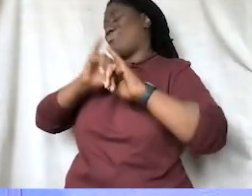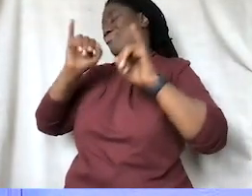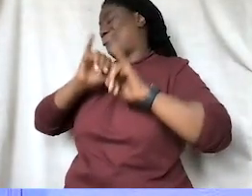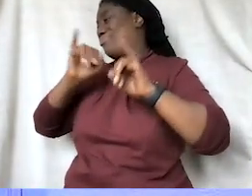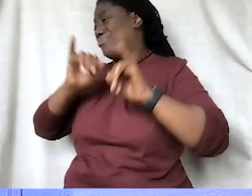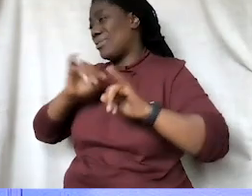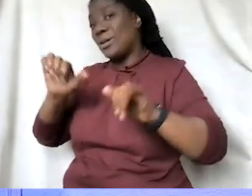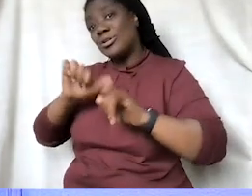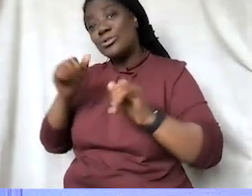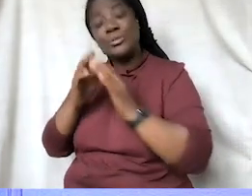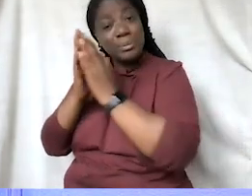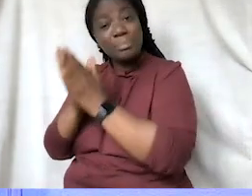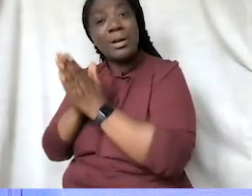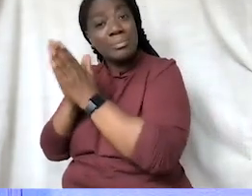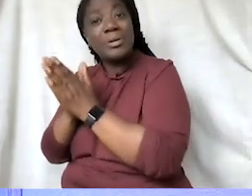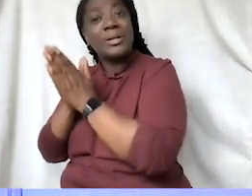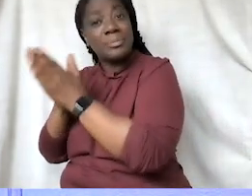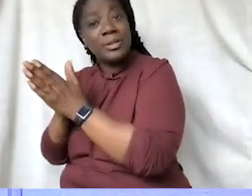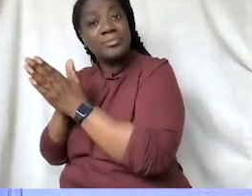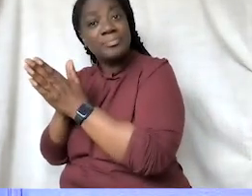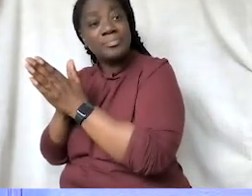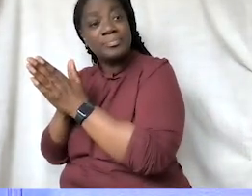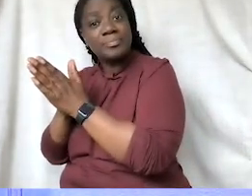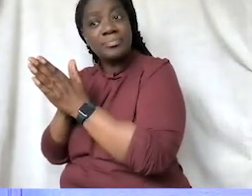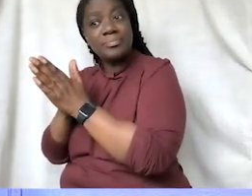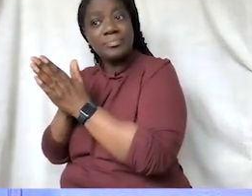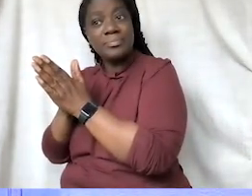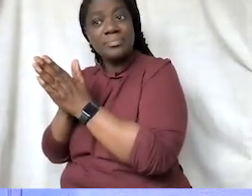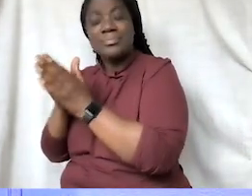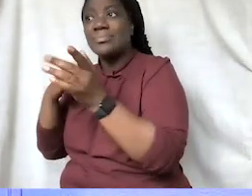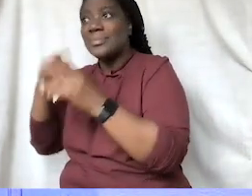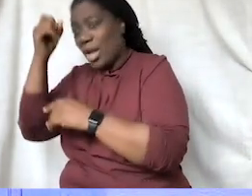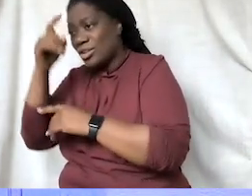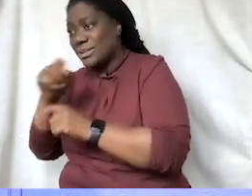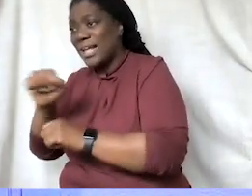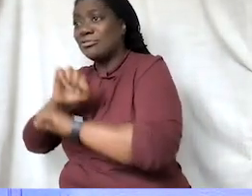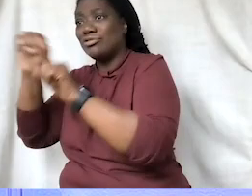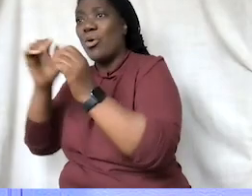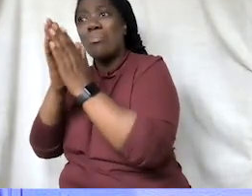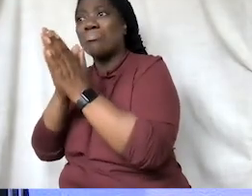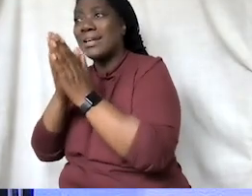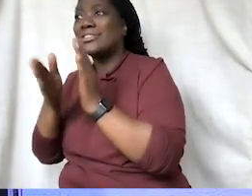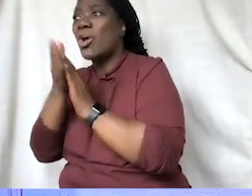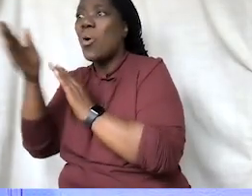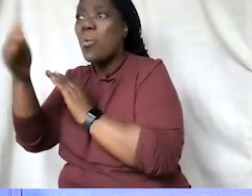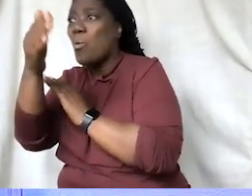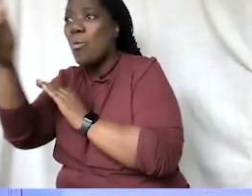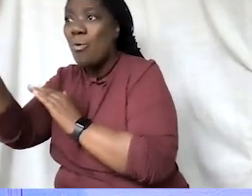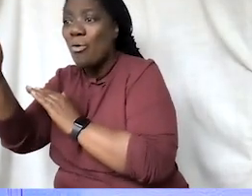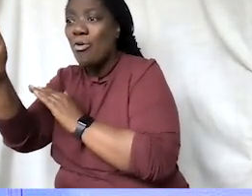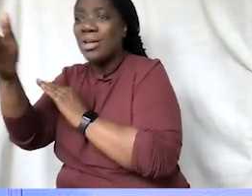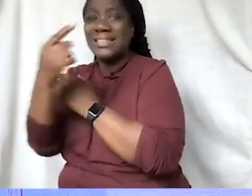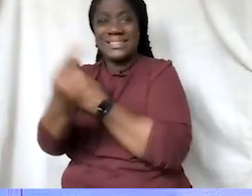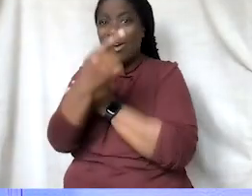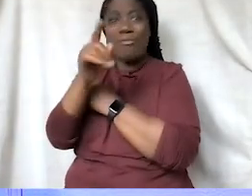them. Sometimes you don't understand that your prayers can go where you cannot go. Your prayers can